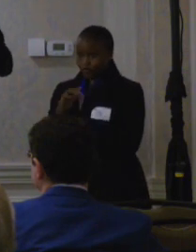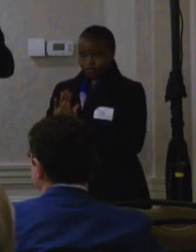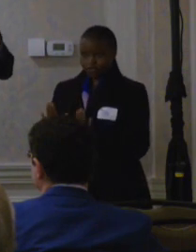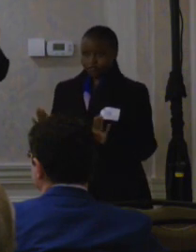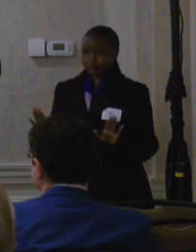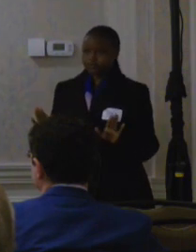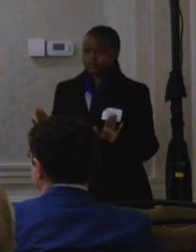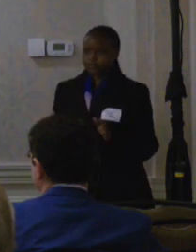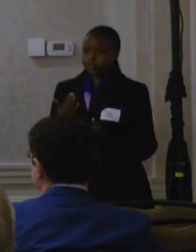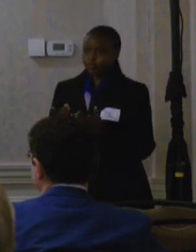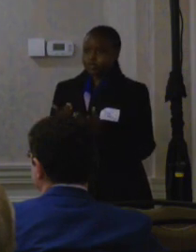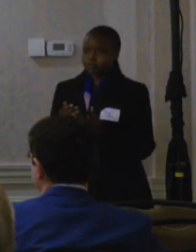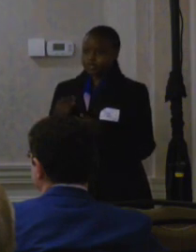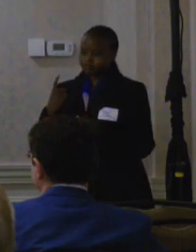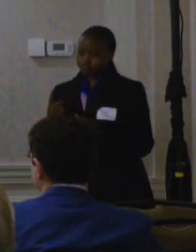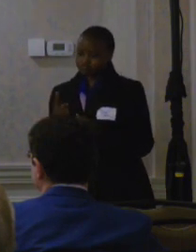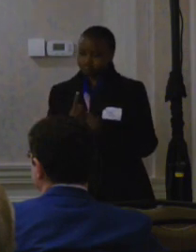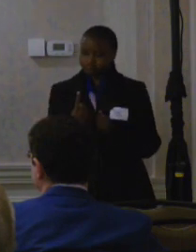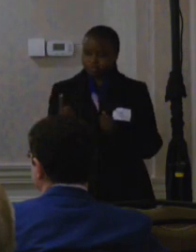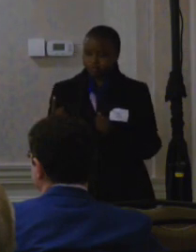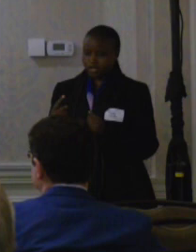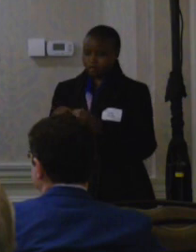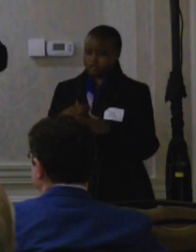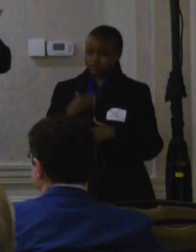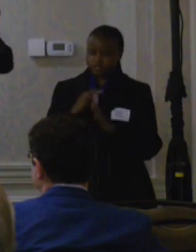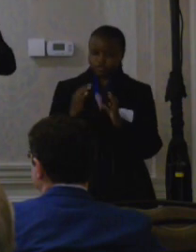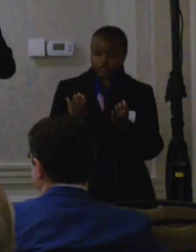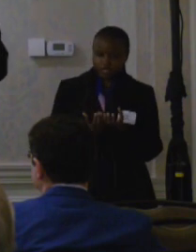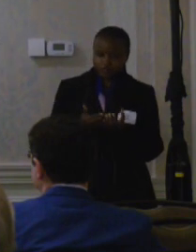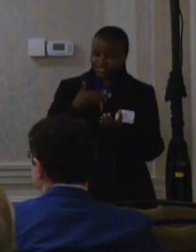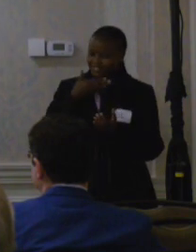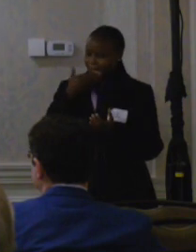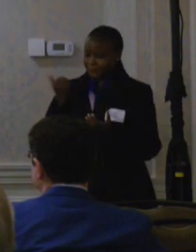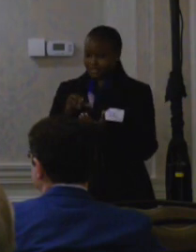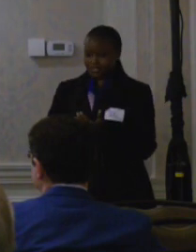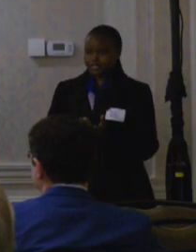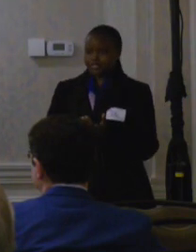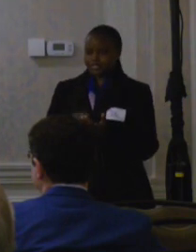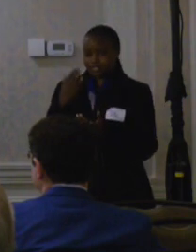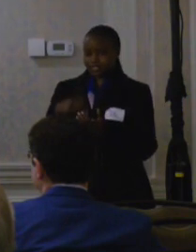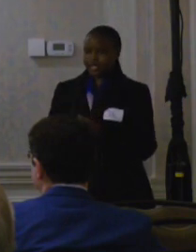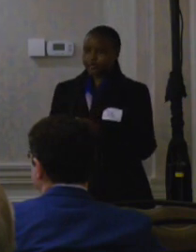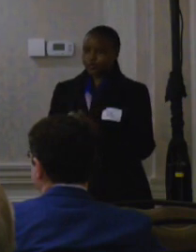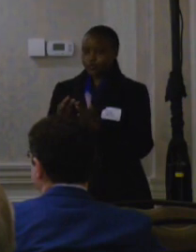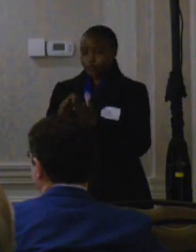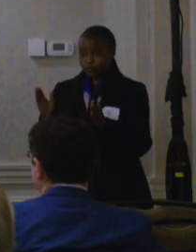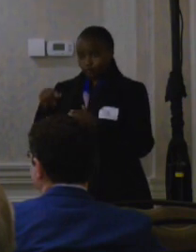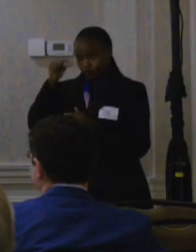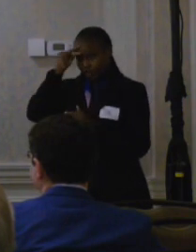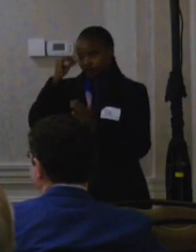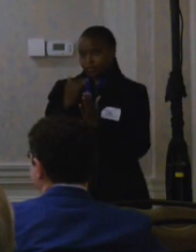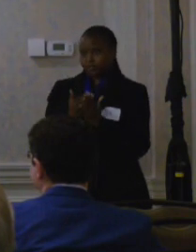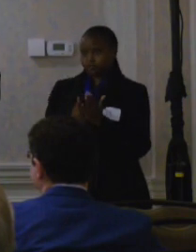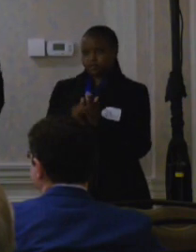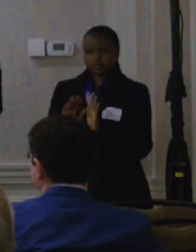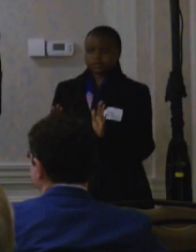So maybe someone comes and visits your class. That is the best case scenario for most of these at-scale government programs.